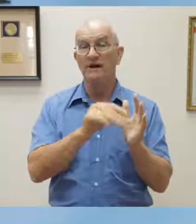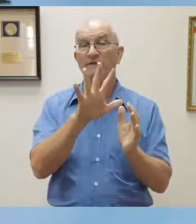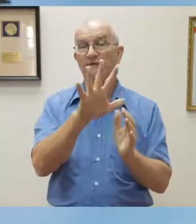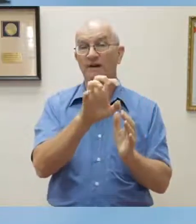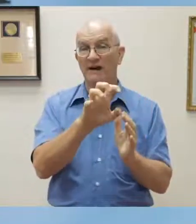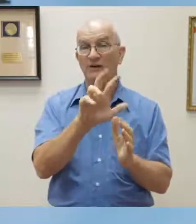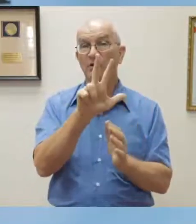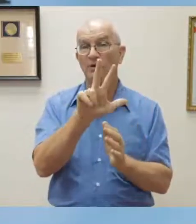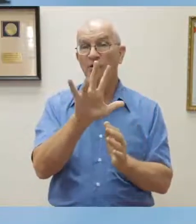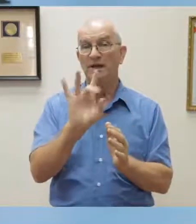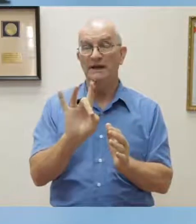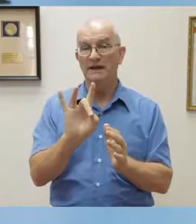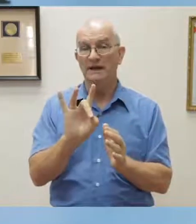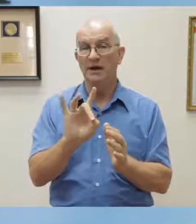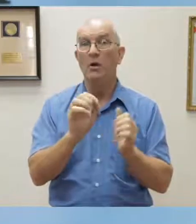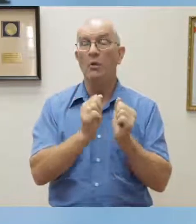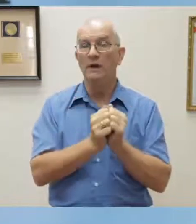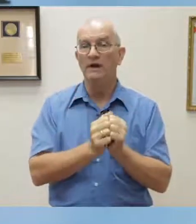3,781,538, with